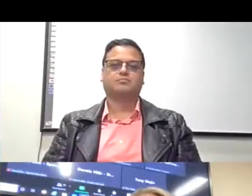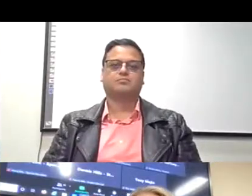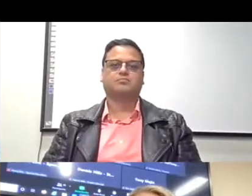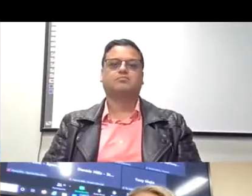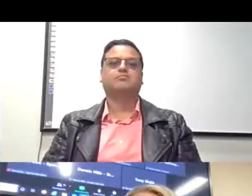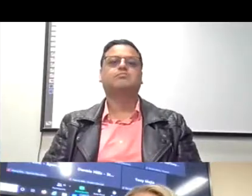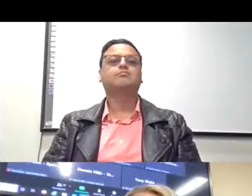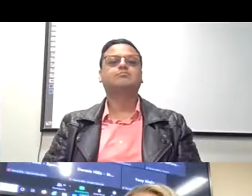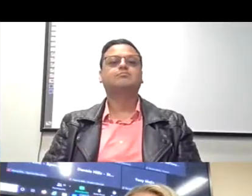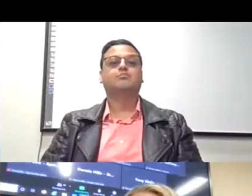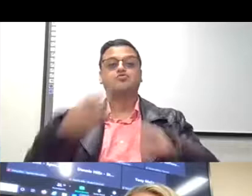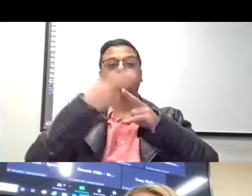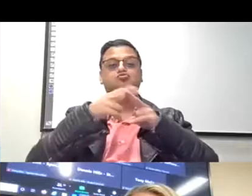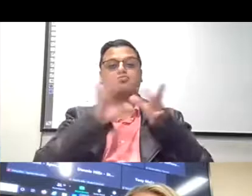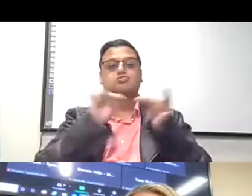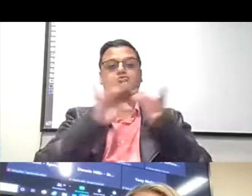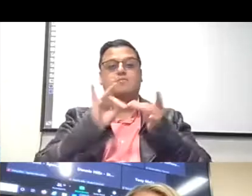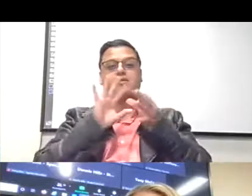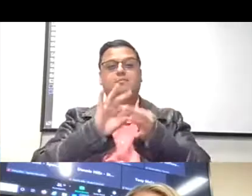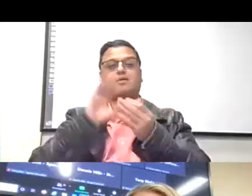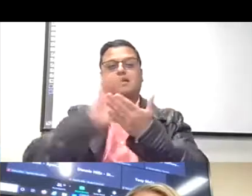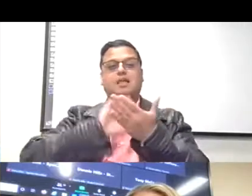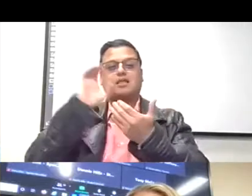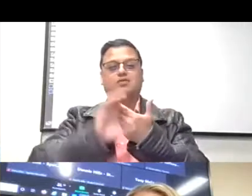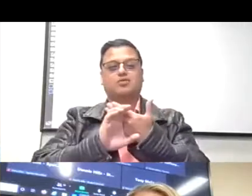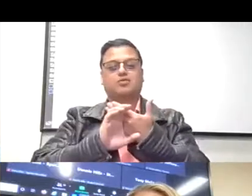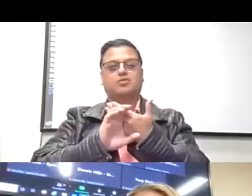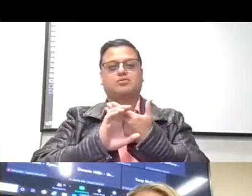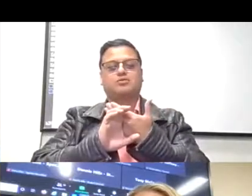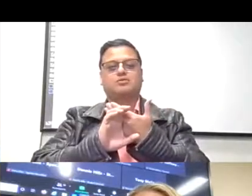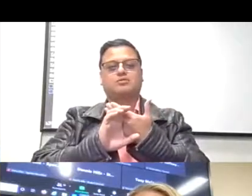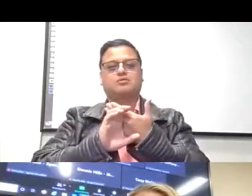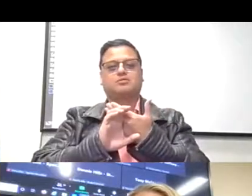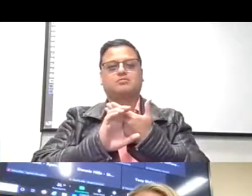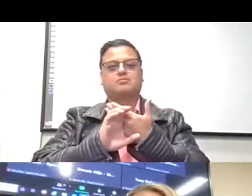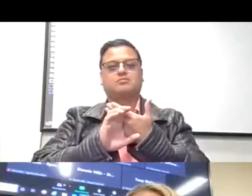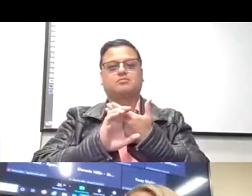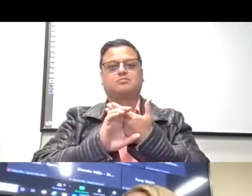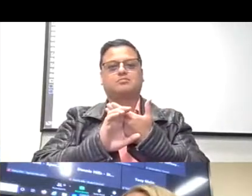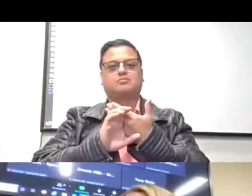I had a brief comment on the calendar. I'm wondering if we